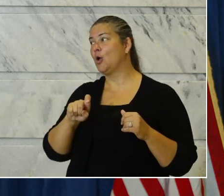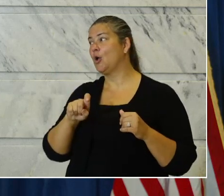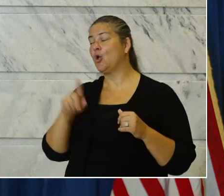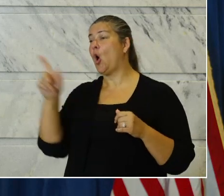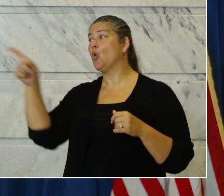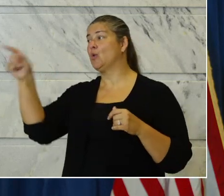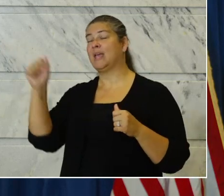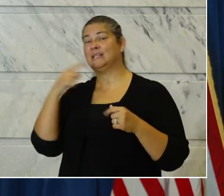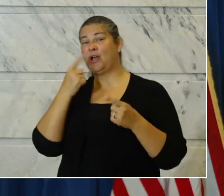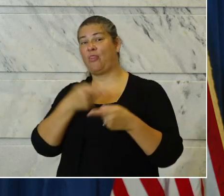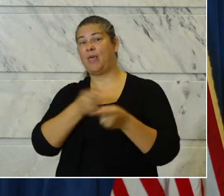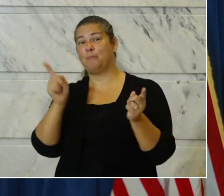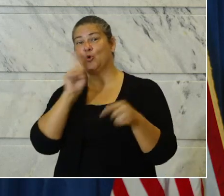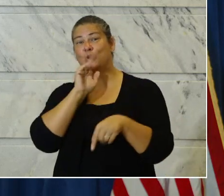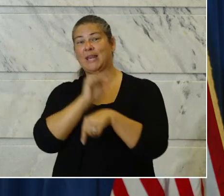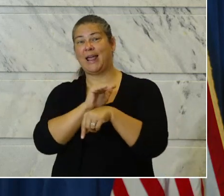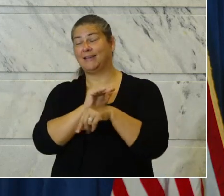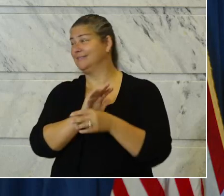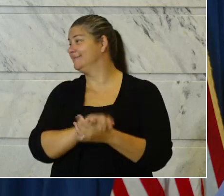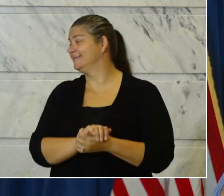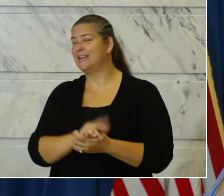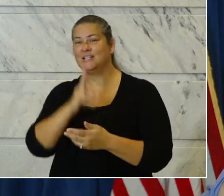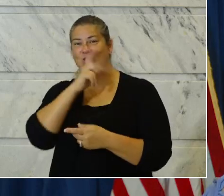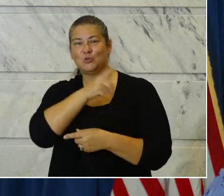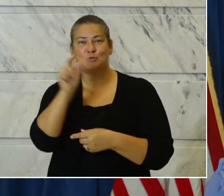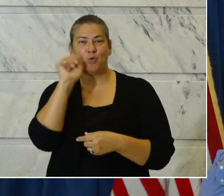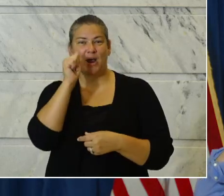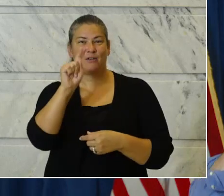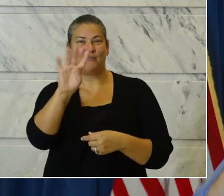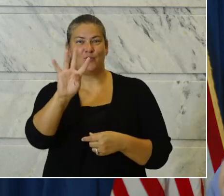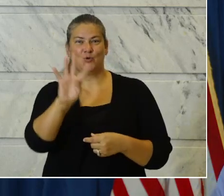when you finish up. But for everybody else, I'll see you tomorrow at 4.